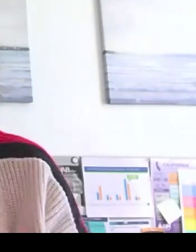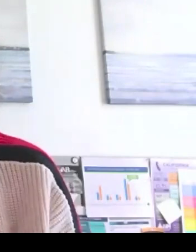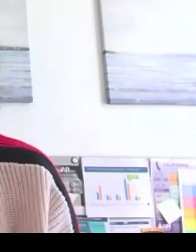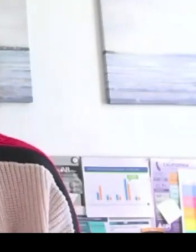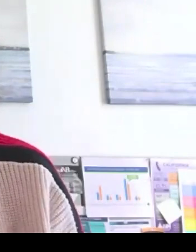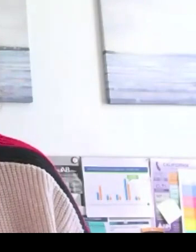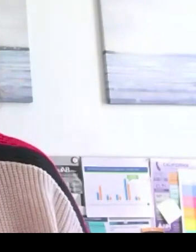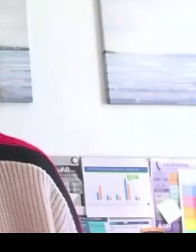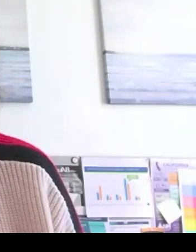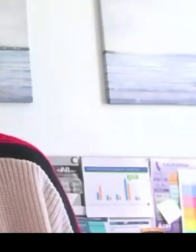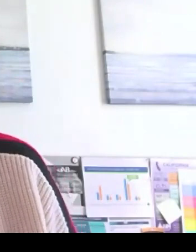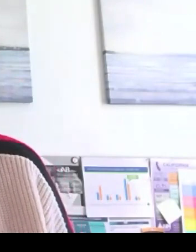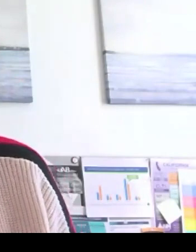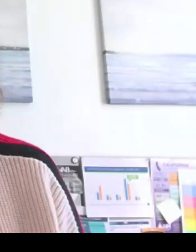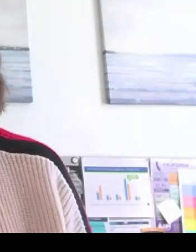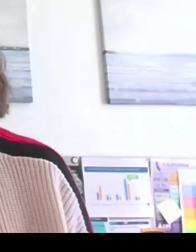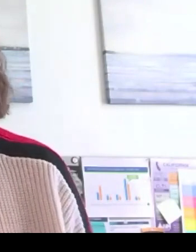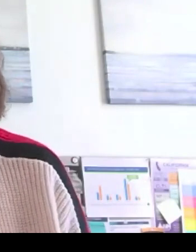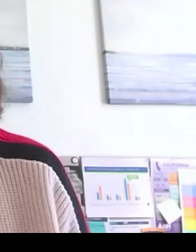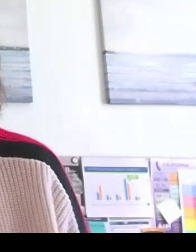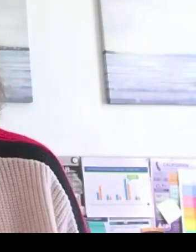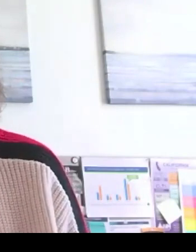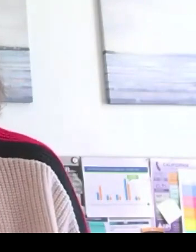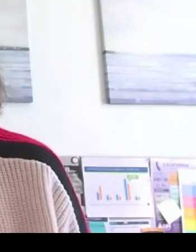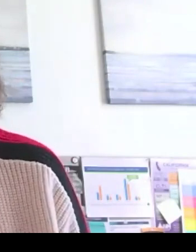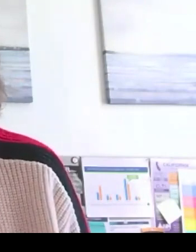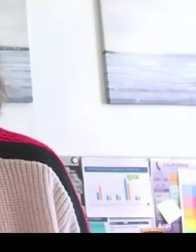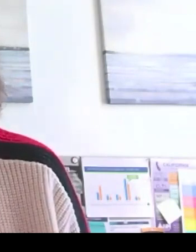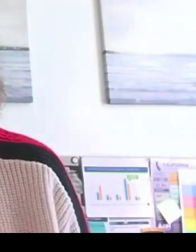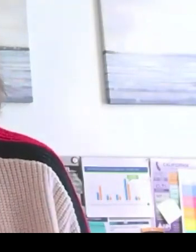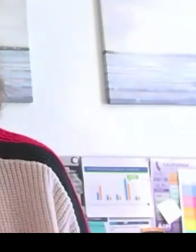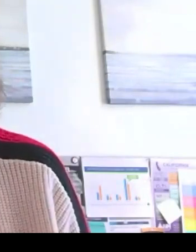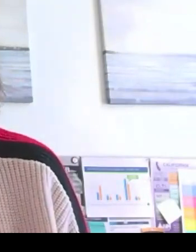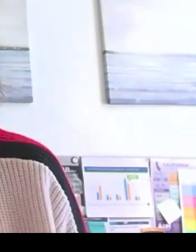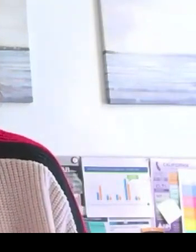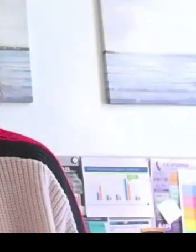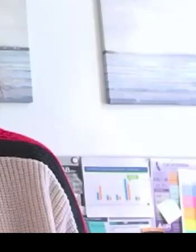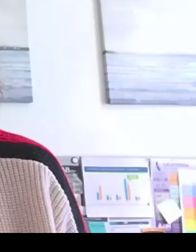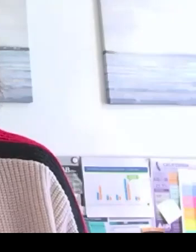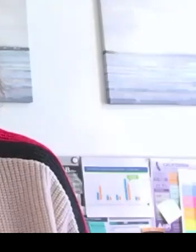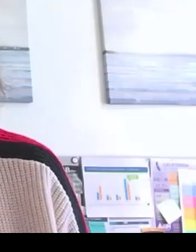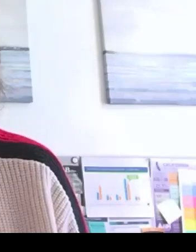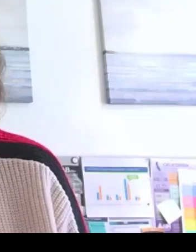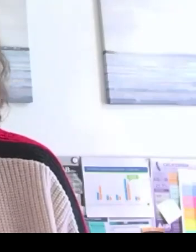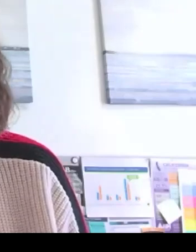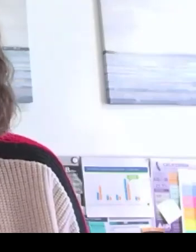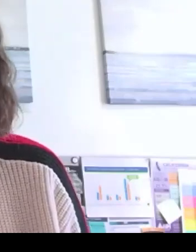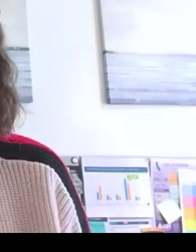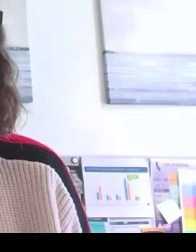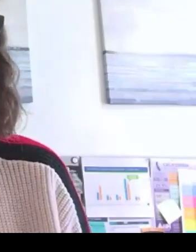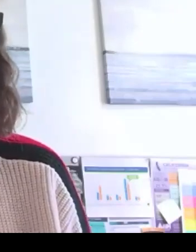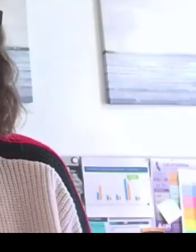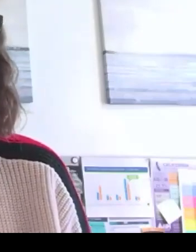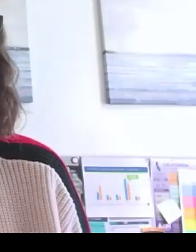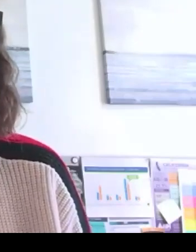came to being around the extension of their terms to be co-equal with everyone. So just grateful for that and